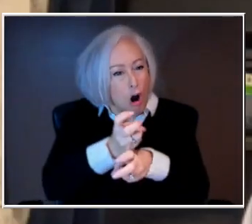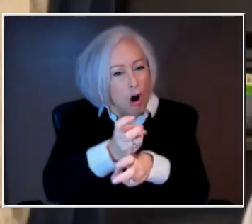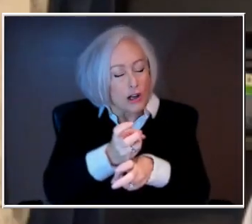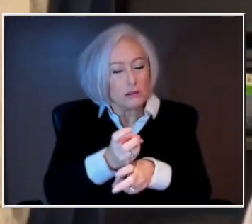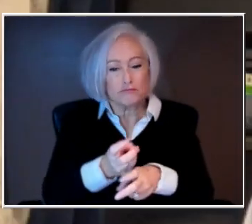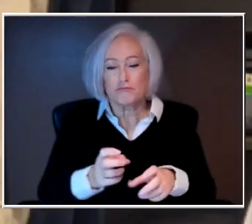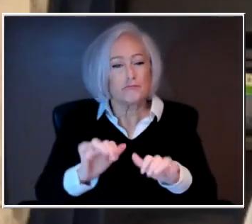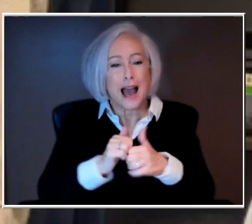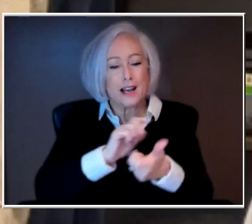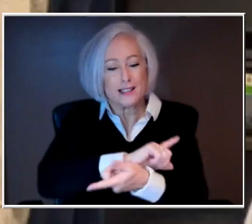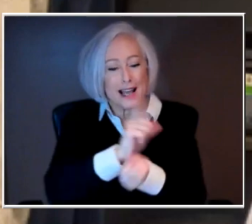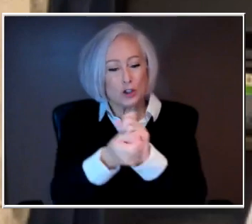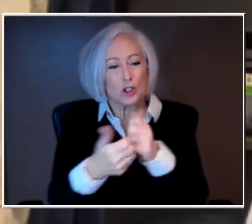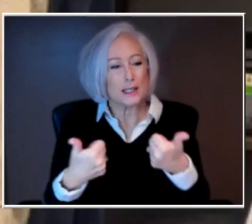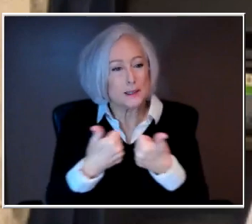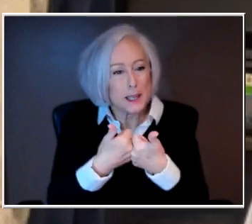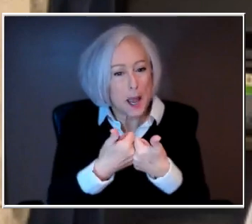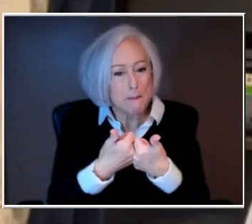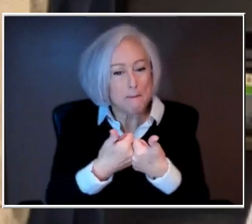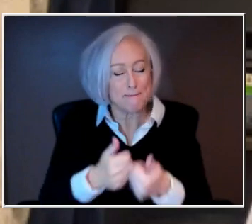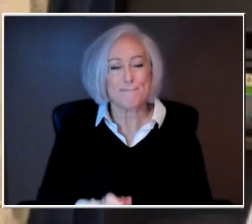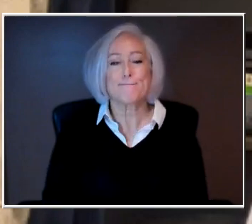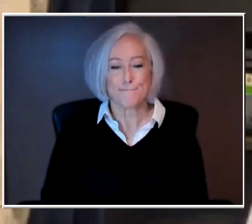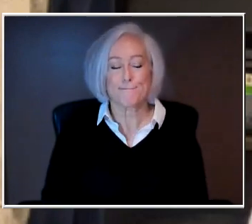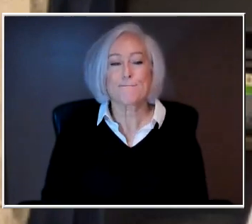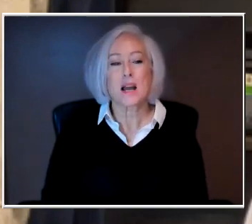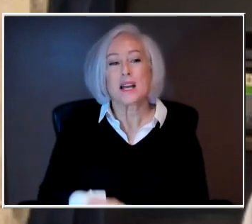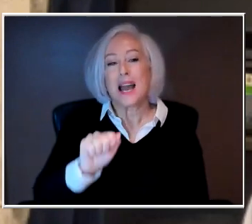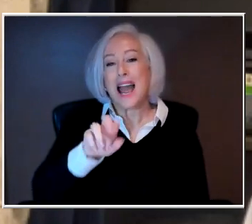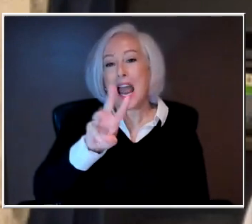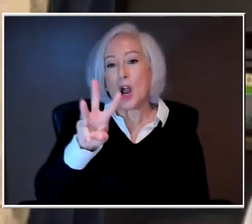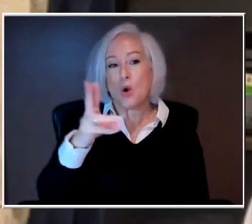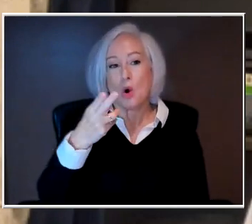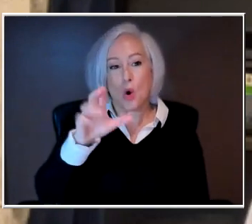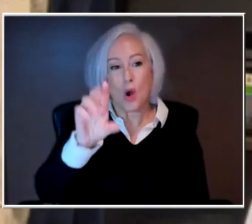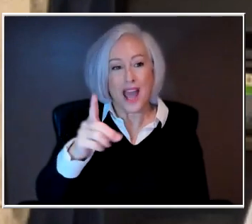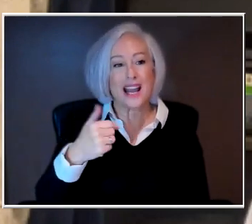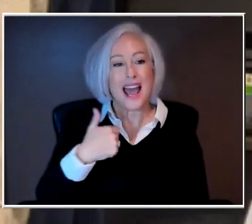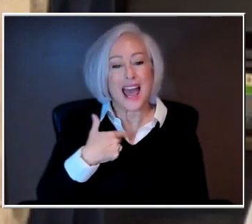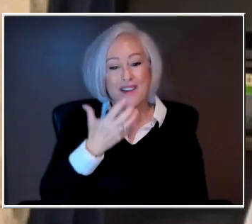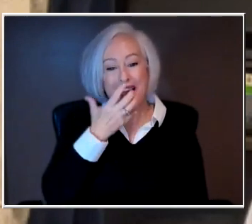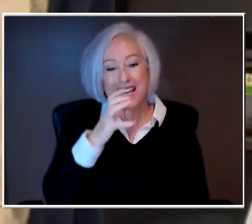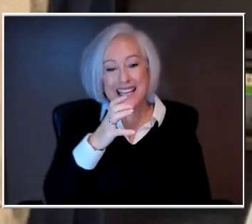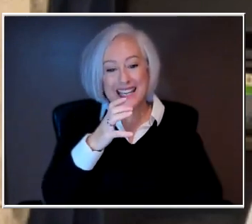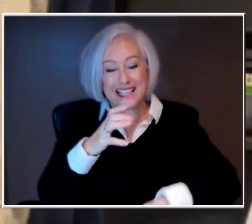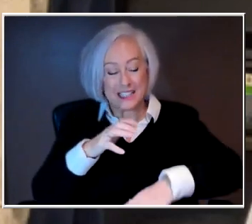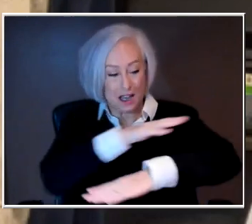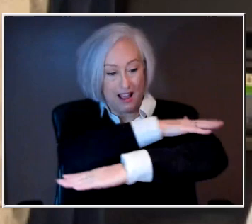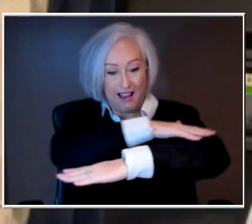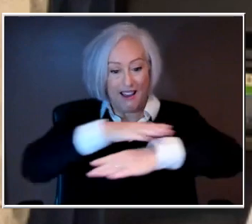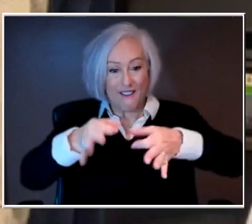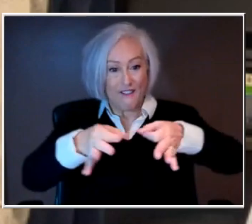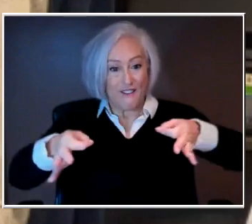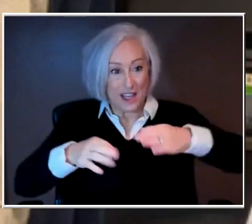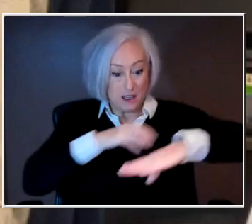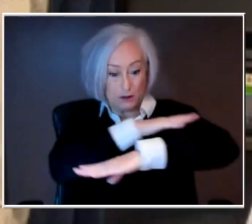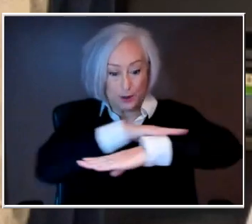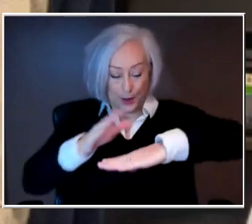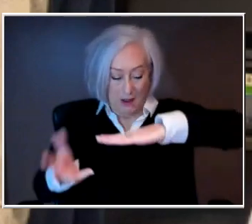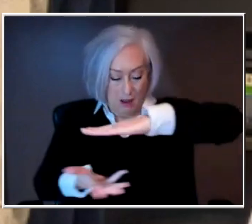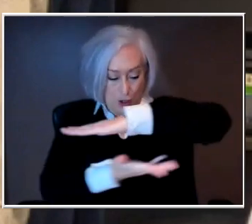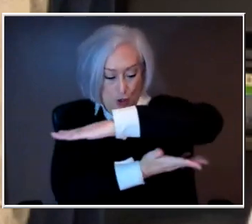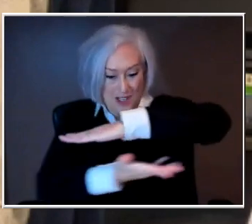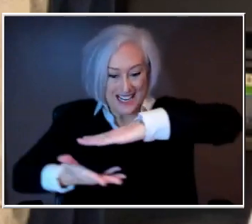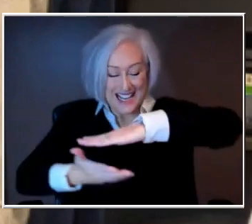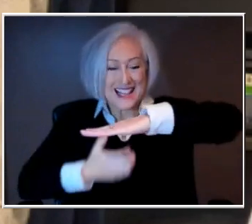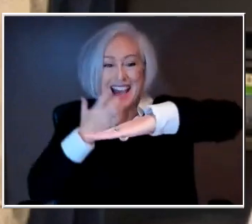example, the field at Arrowhead, they have heaters underneath the field, so the field itself is really not too bad, not